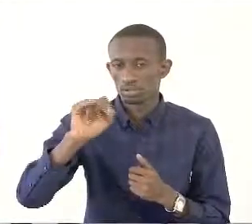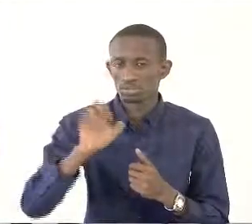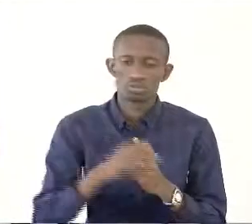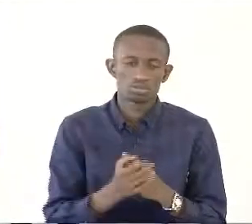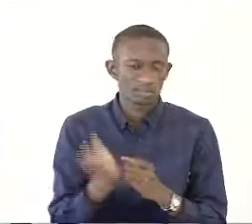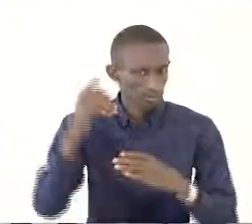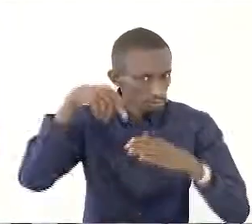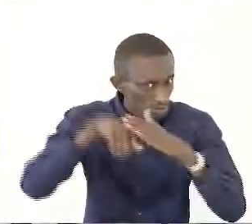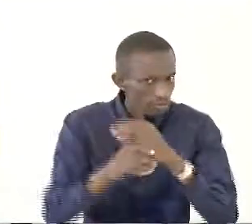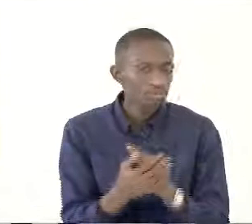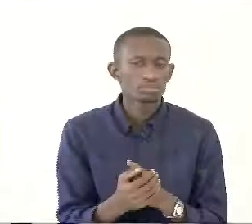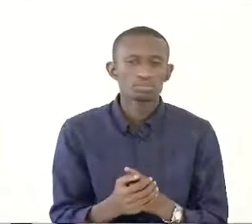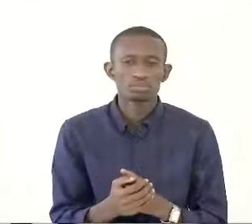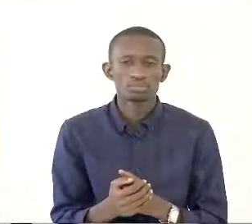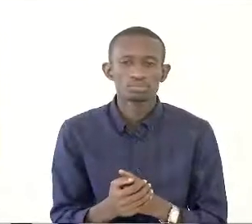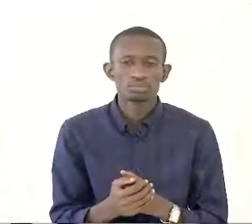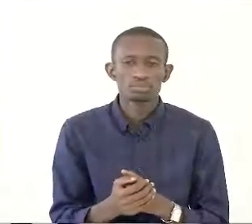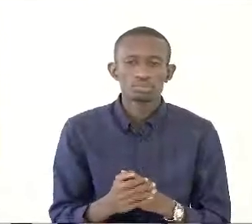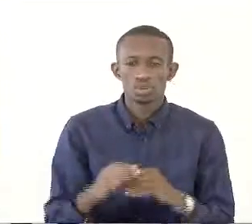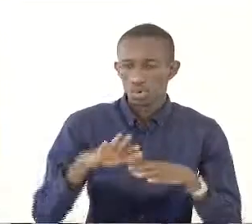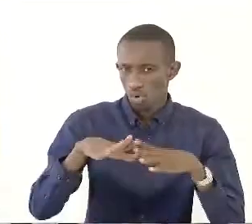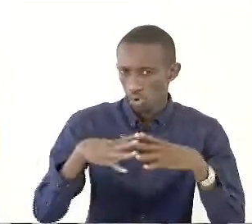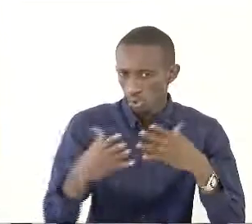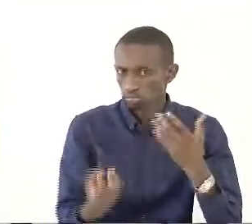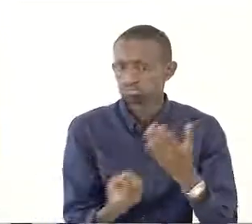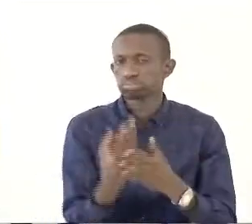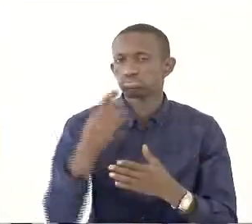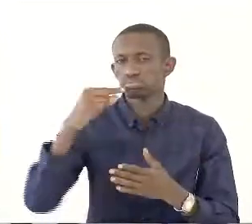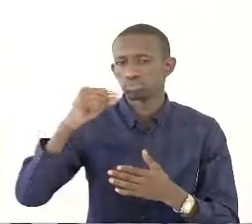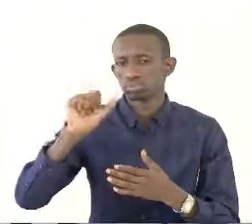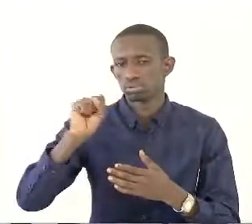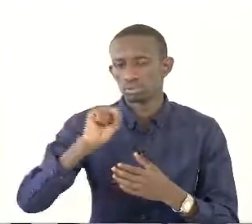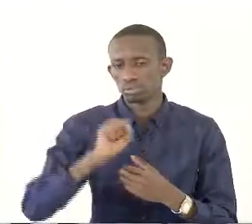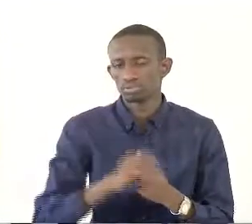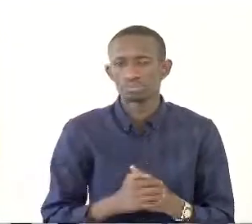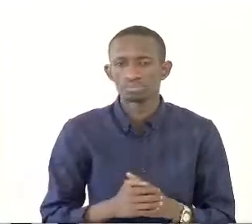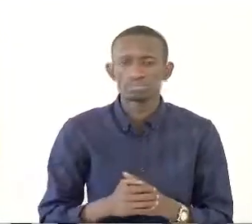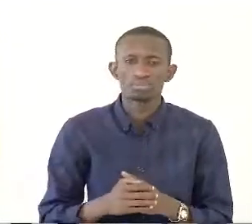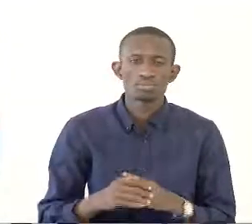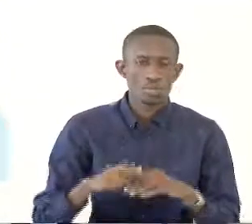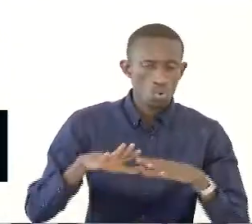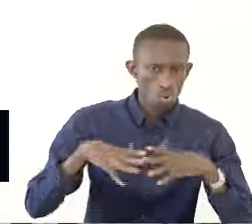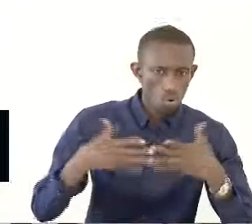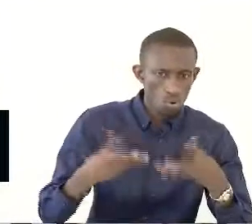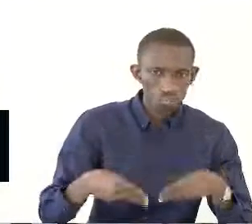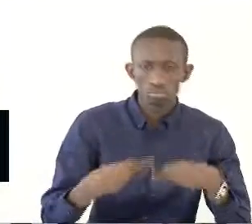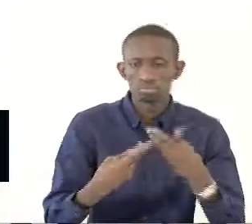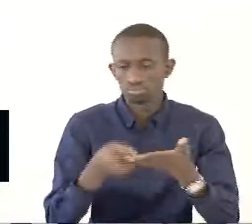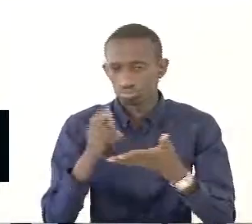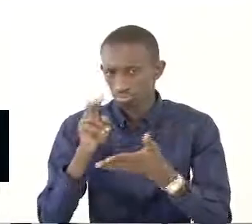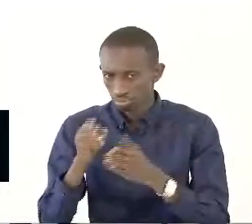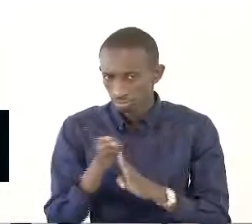enter, or they are going to ionize the gas, and then after to give a reading, but after you have